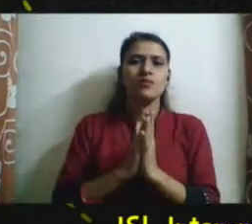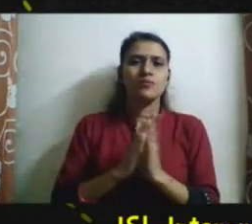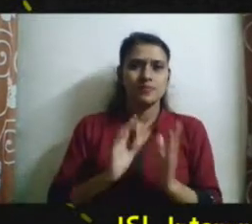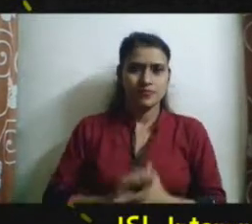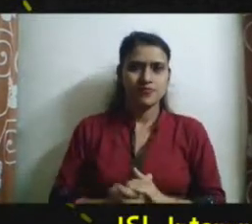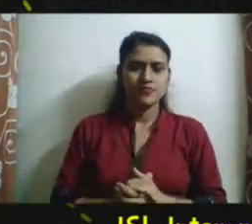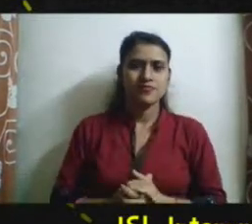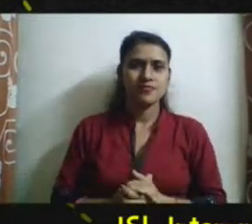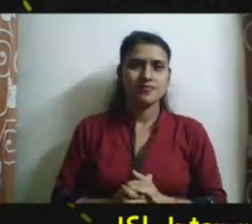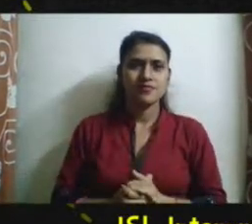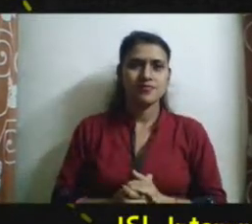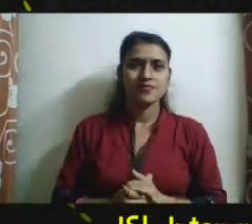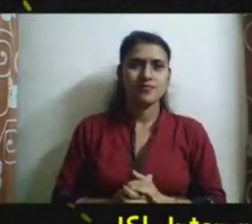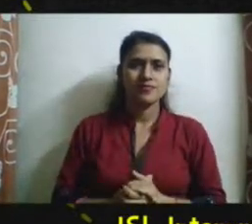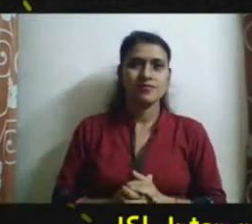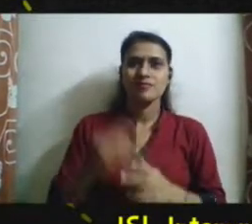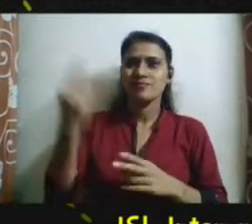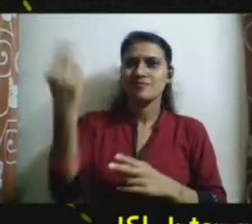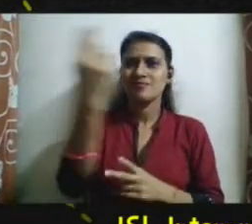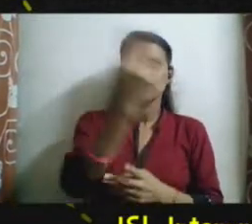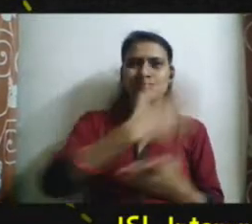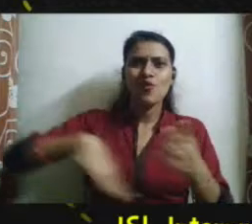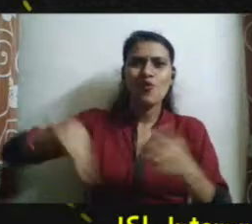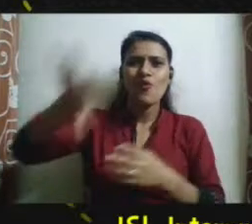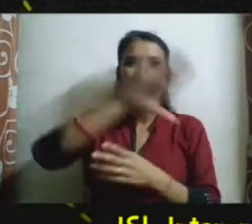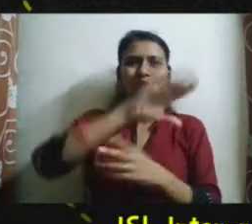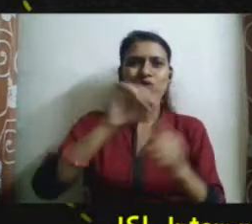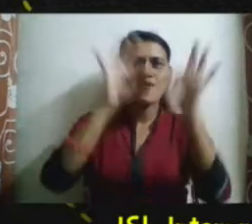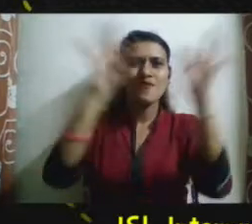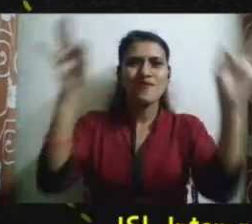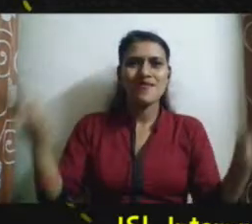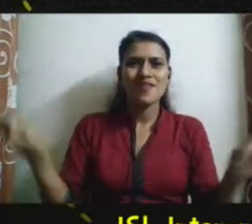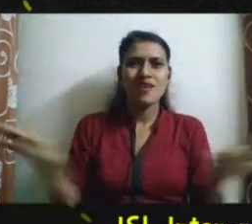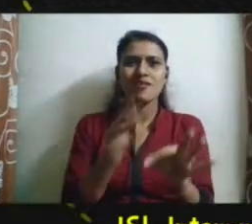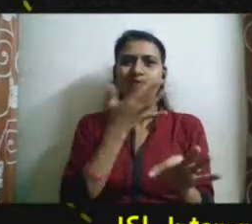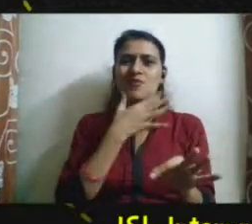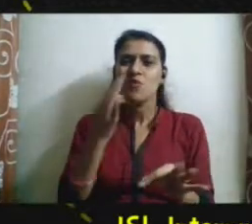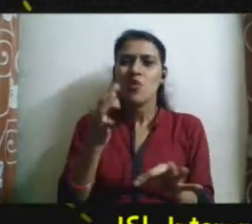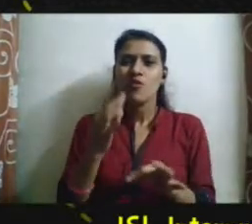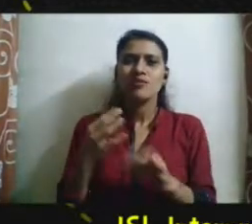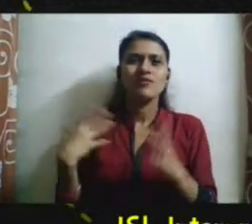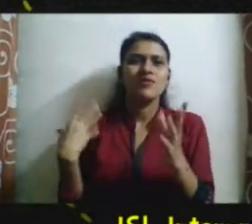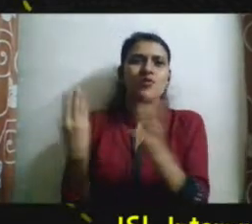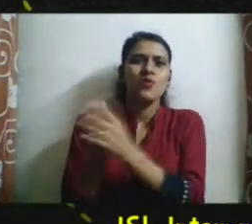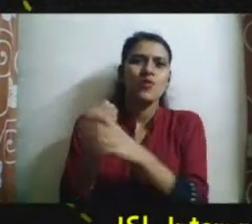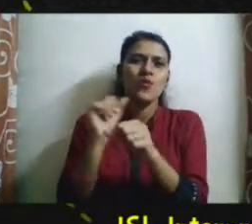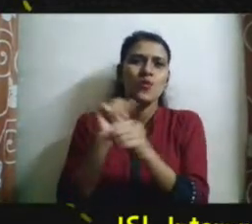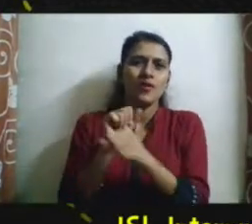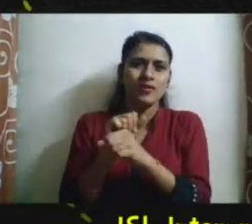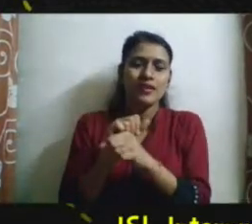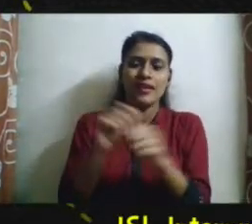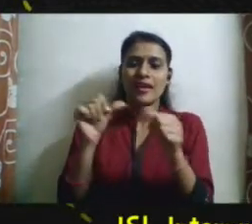the wonderful design that you see all around in this frame done by colleagues from the Agents of Ishq team.